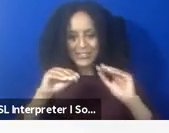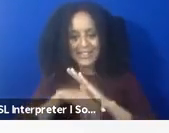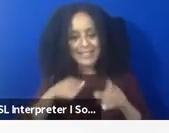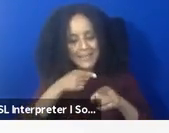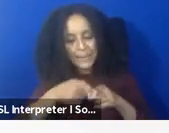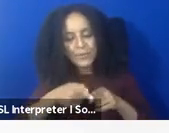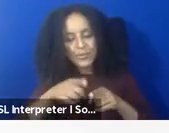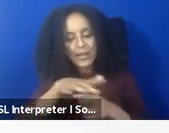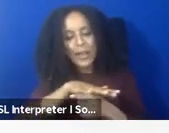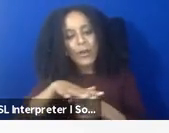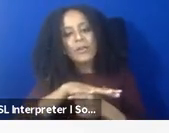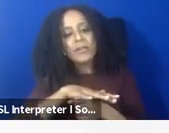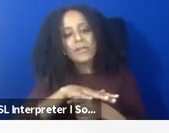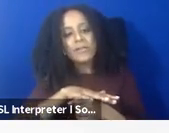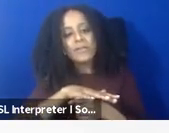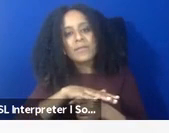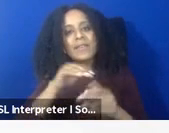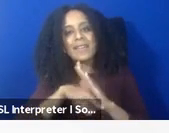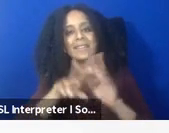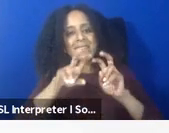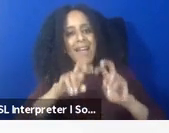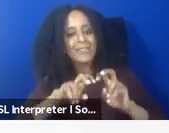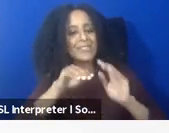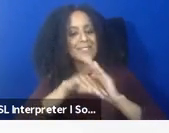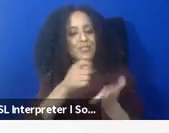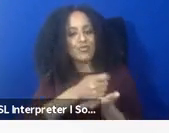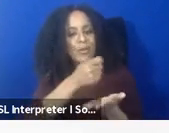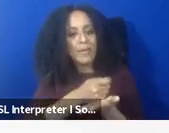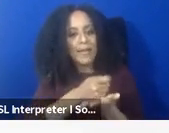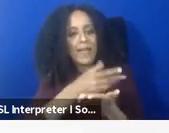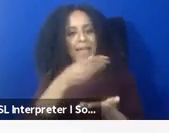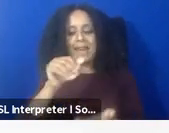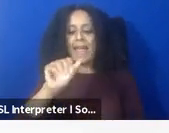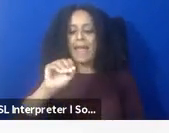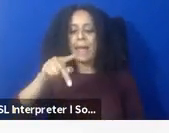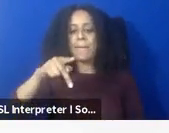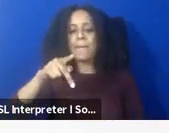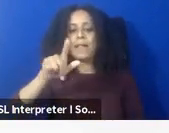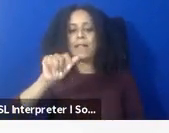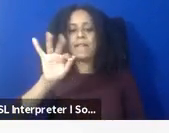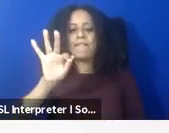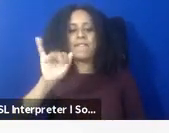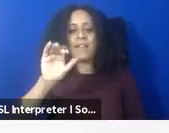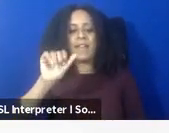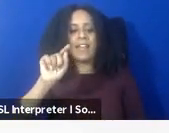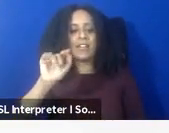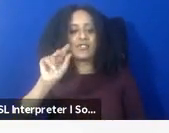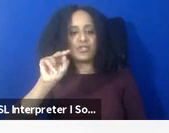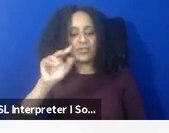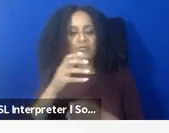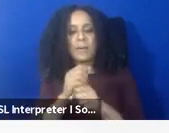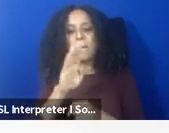areas of vestibular diagnostics and treatment and amplification. She received her BA from the George